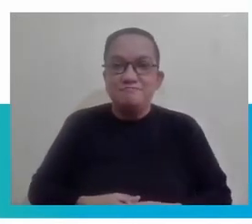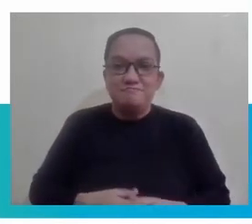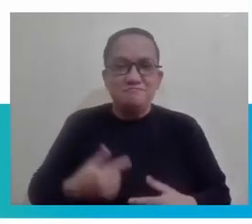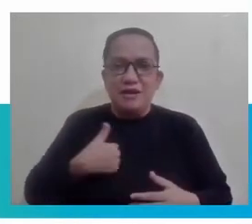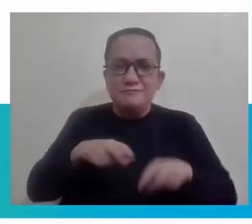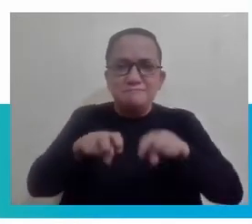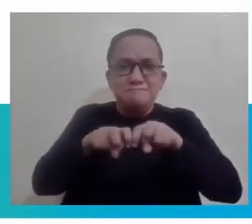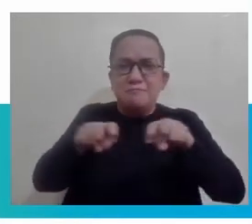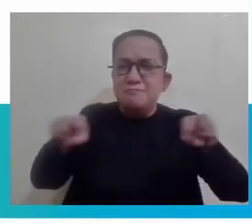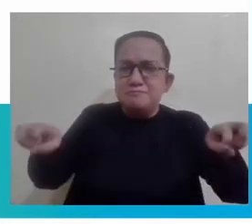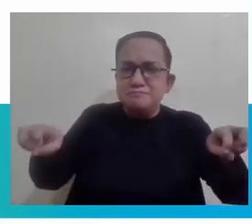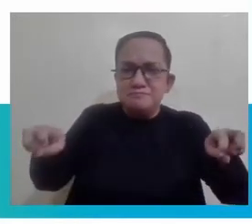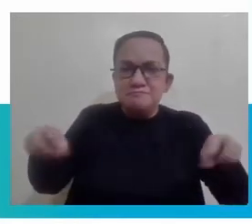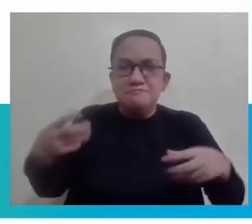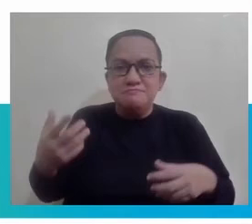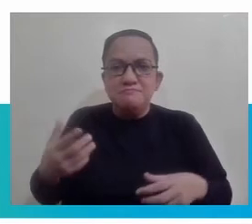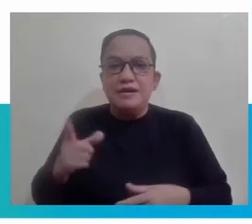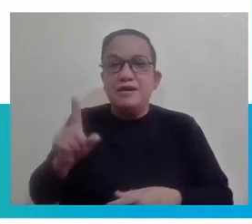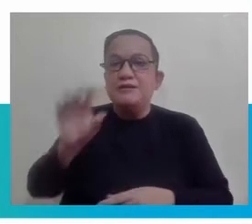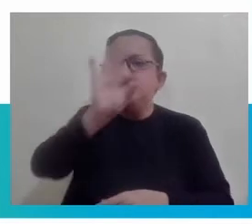sessions. Thank you, Ingrid.